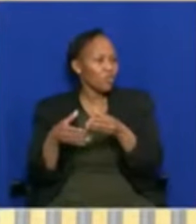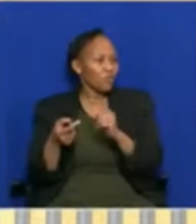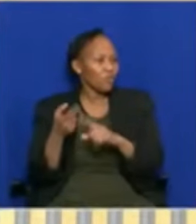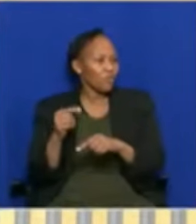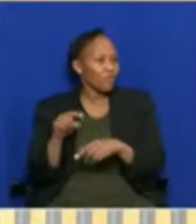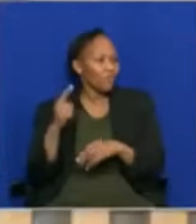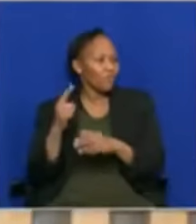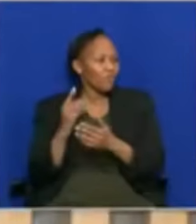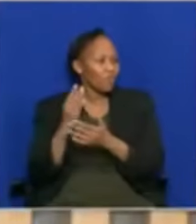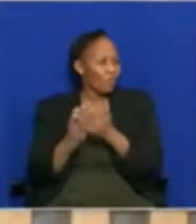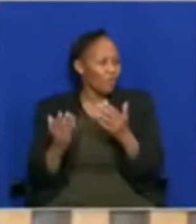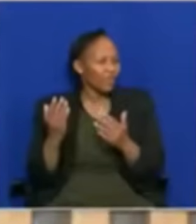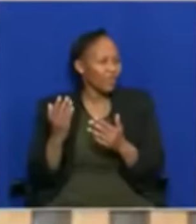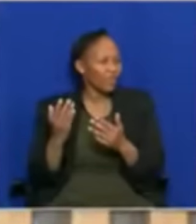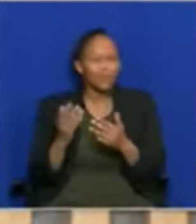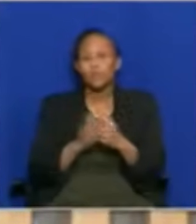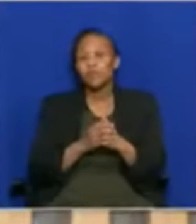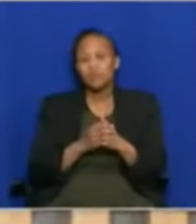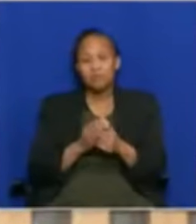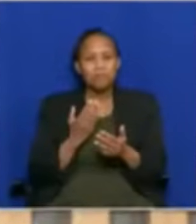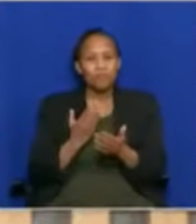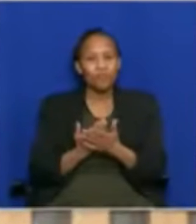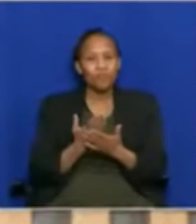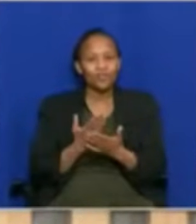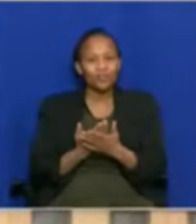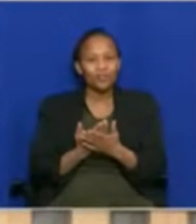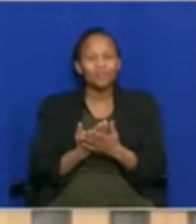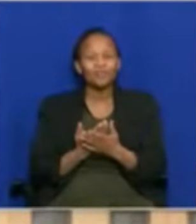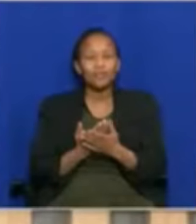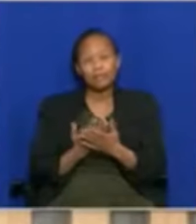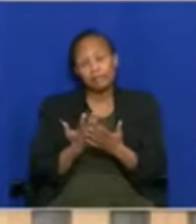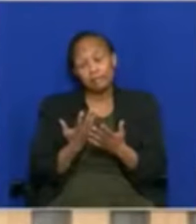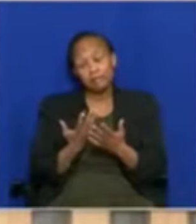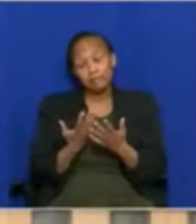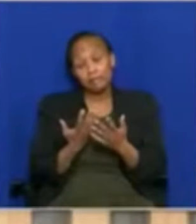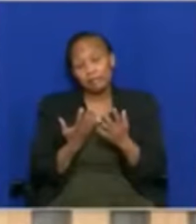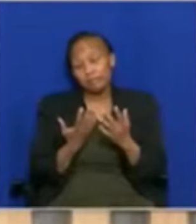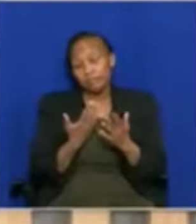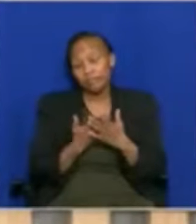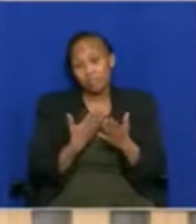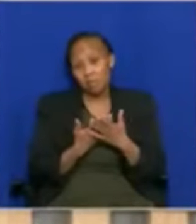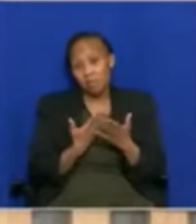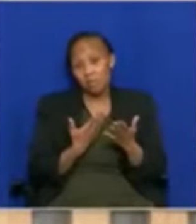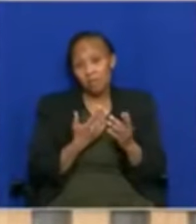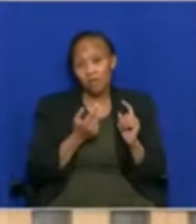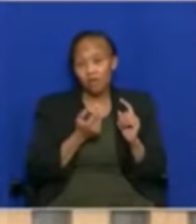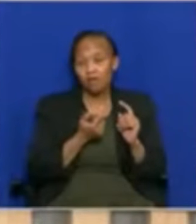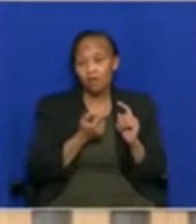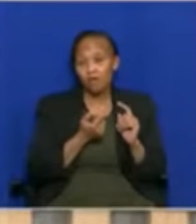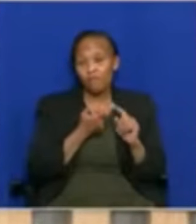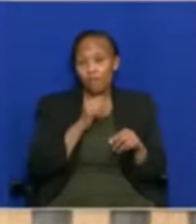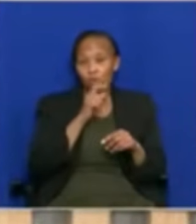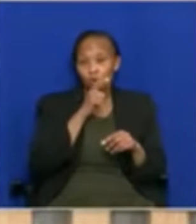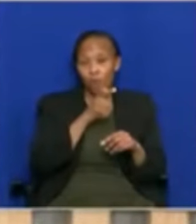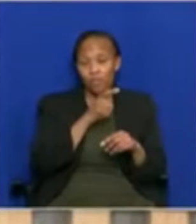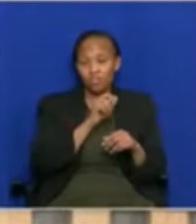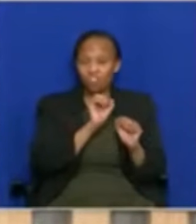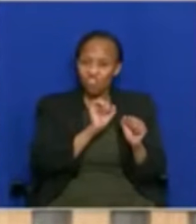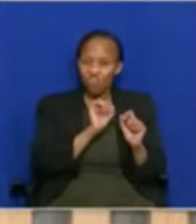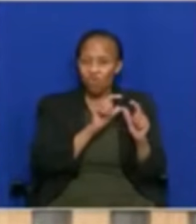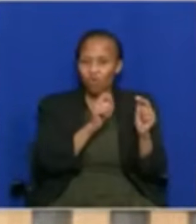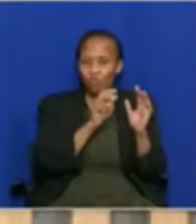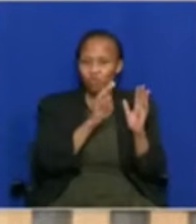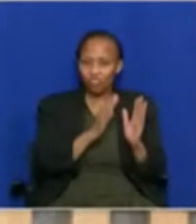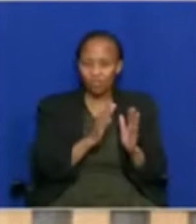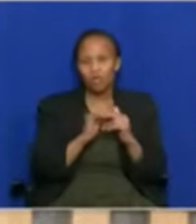your comment and question, Commissioner. But perhaps then to avoid confusion, we'll try and refer to the documents by